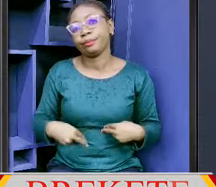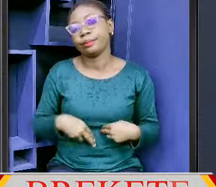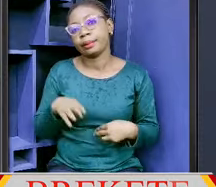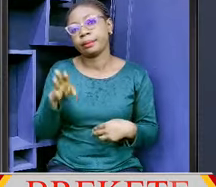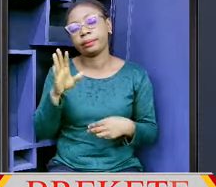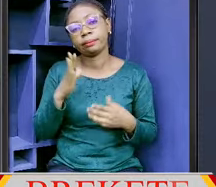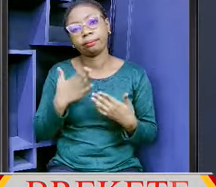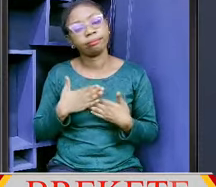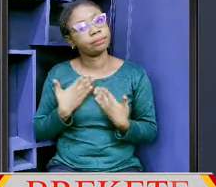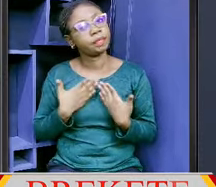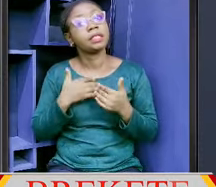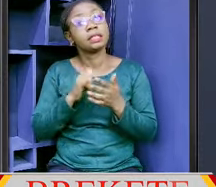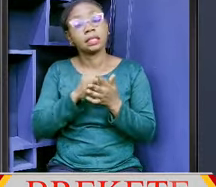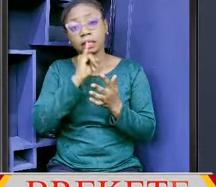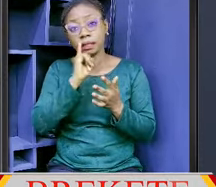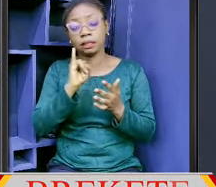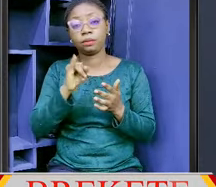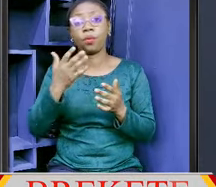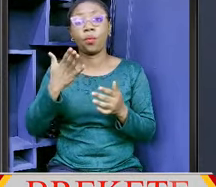make a defeat express myself.